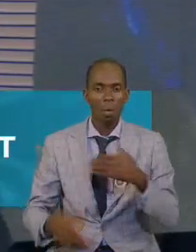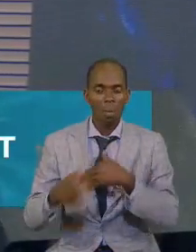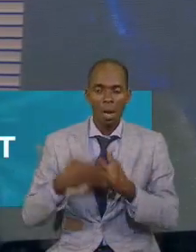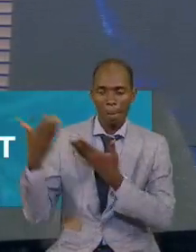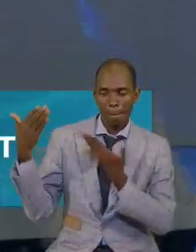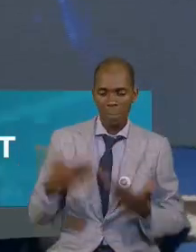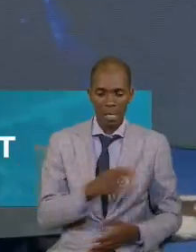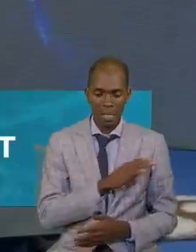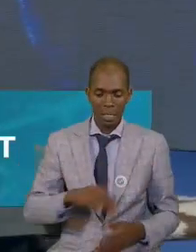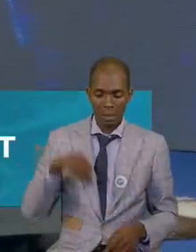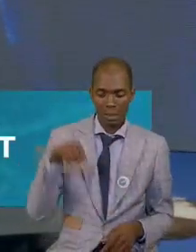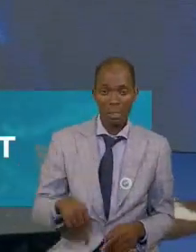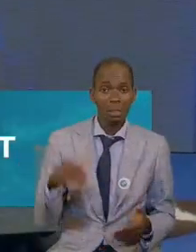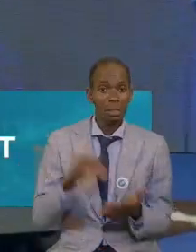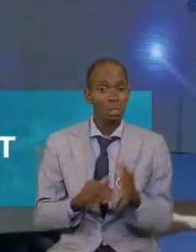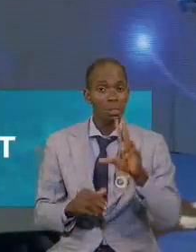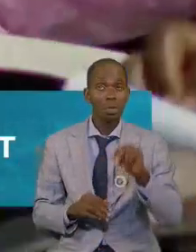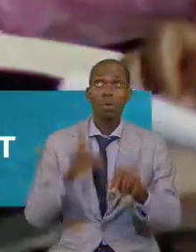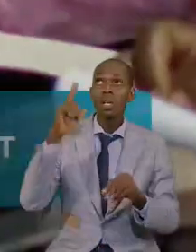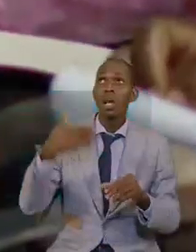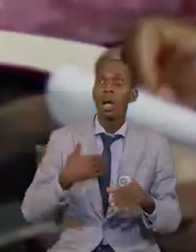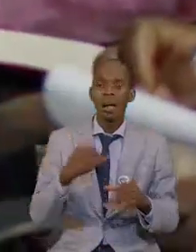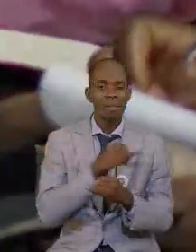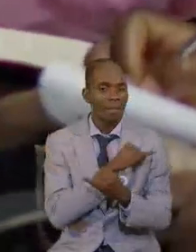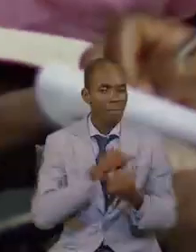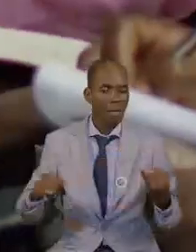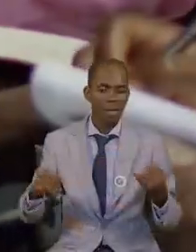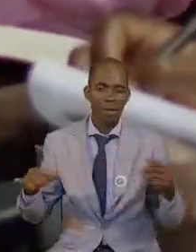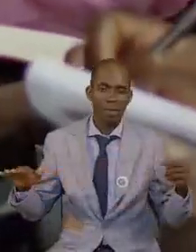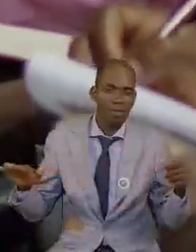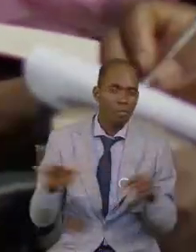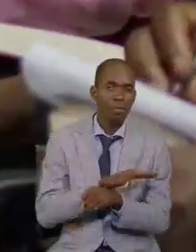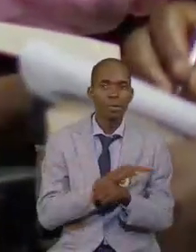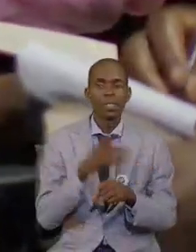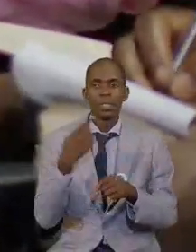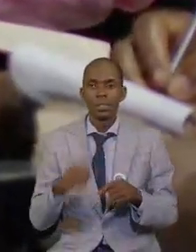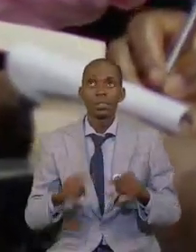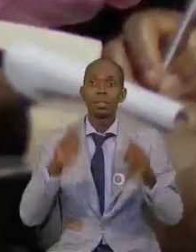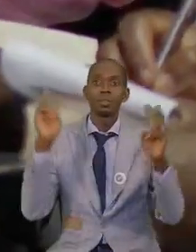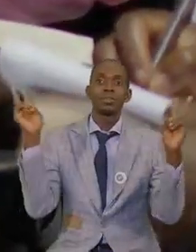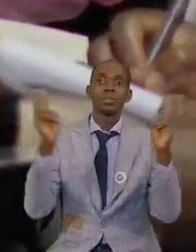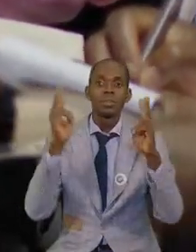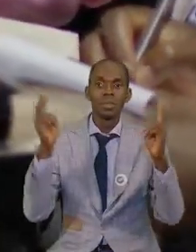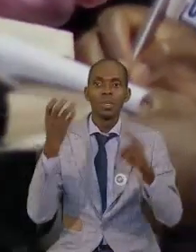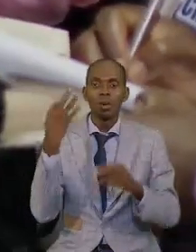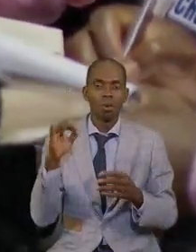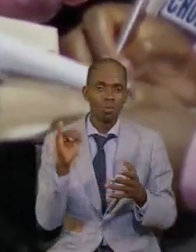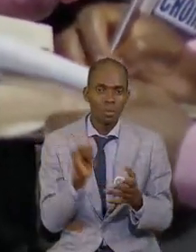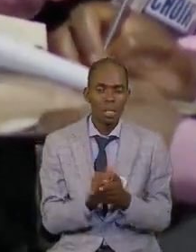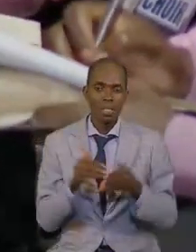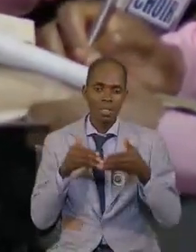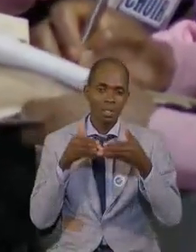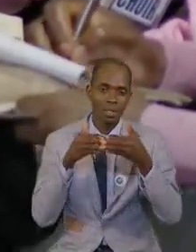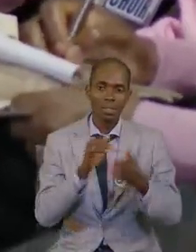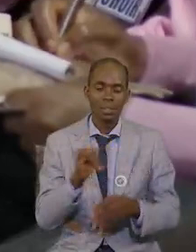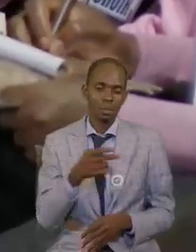He has the final, the full, the triumph of that preeminent Prince of